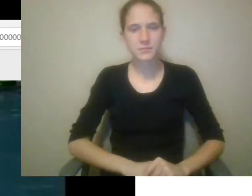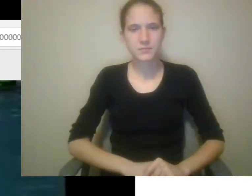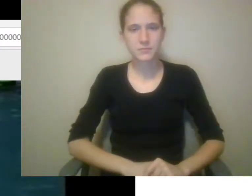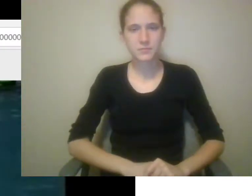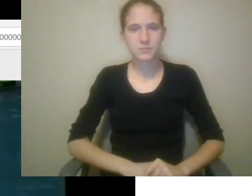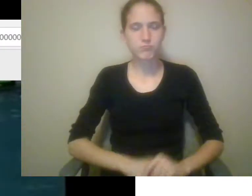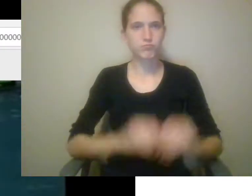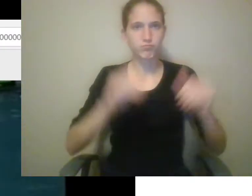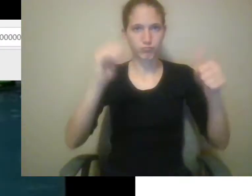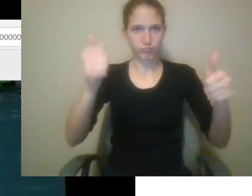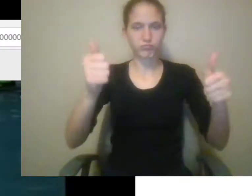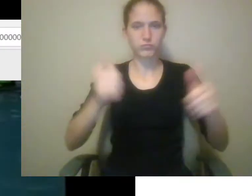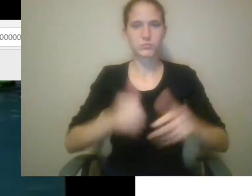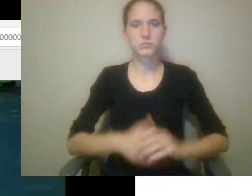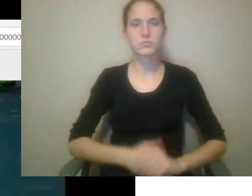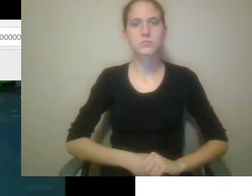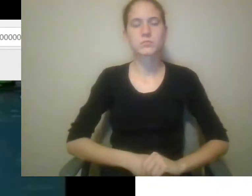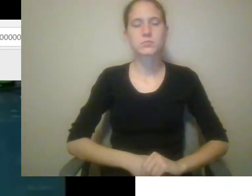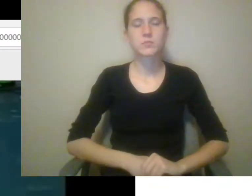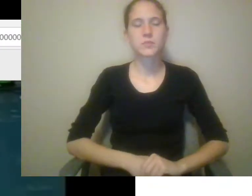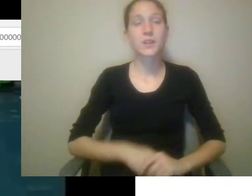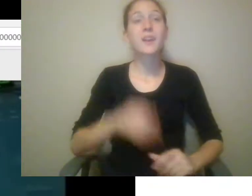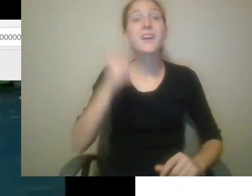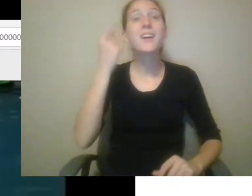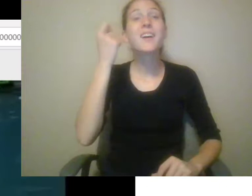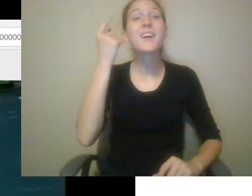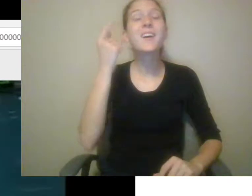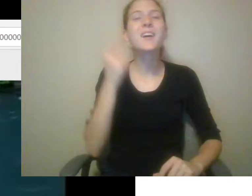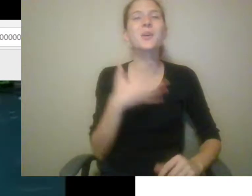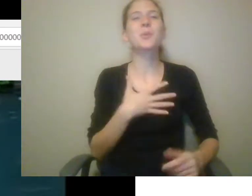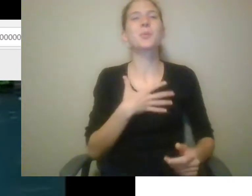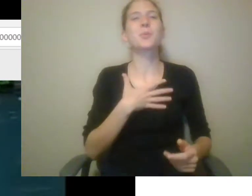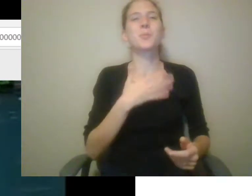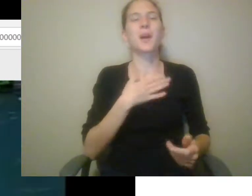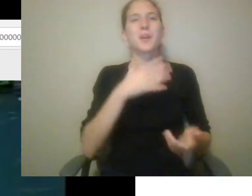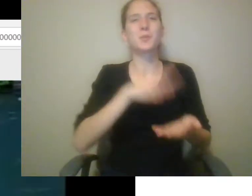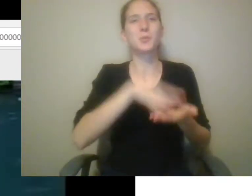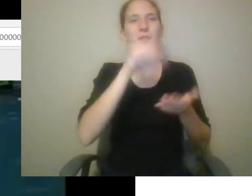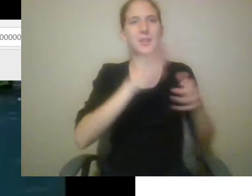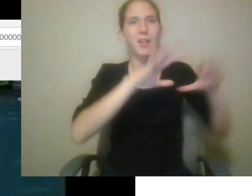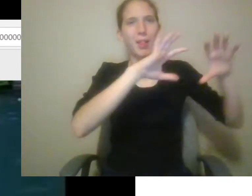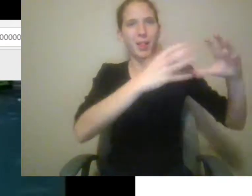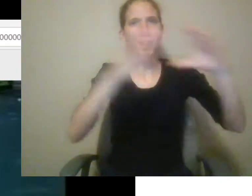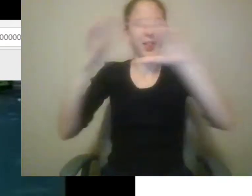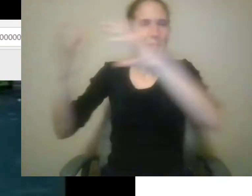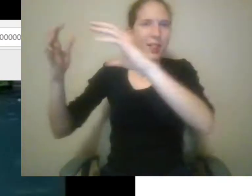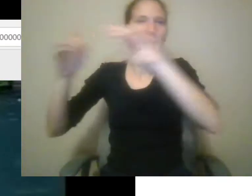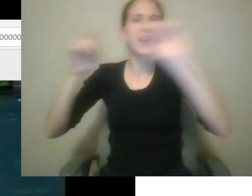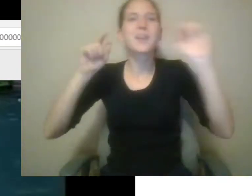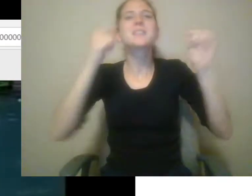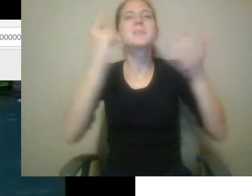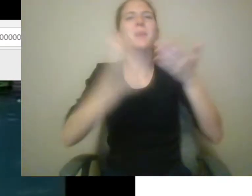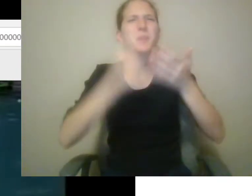And this is good. With the two classes, I get confused at times where we left off. So, Jenna,